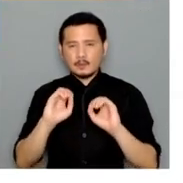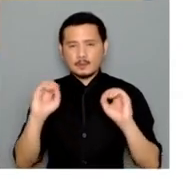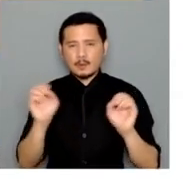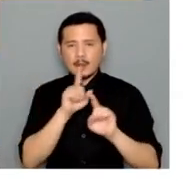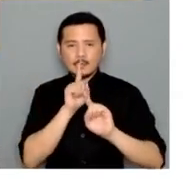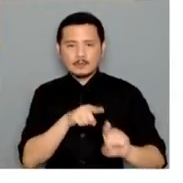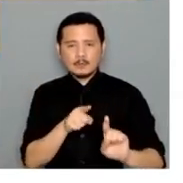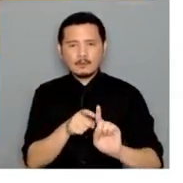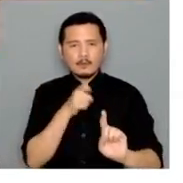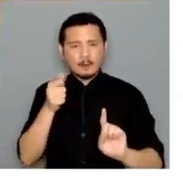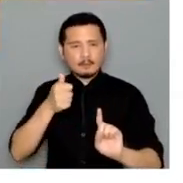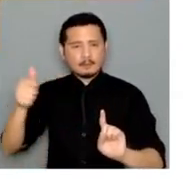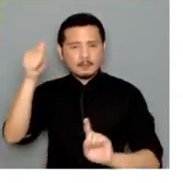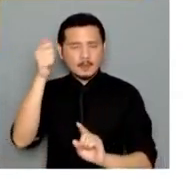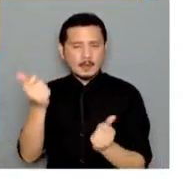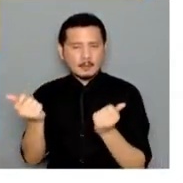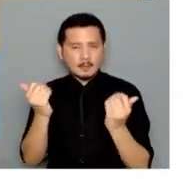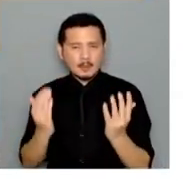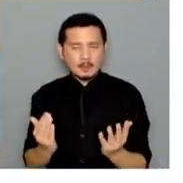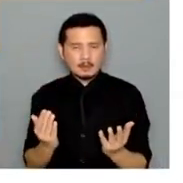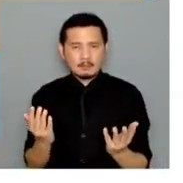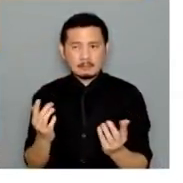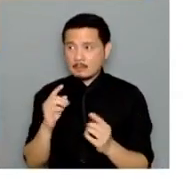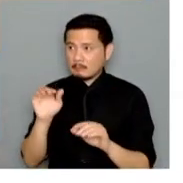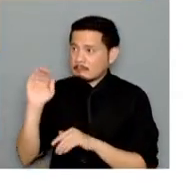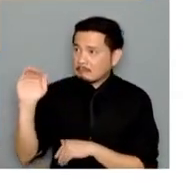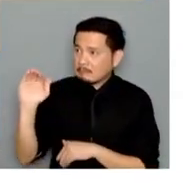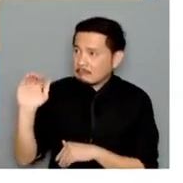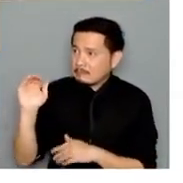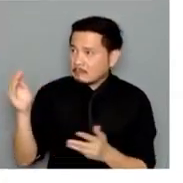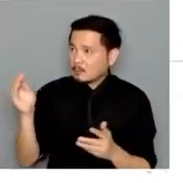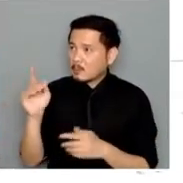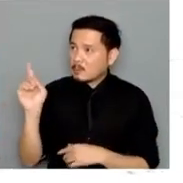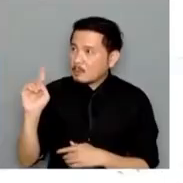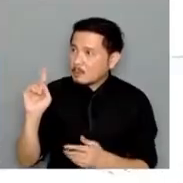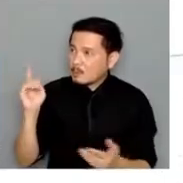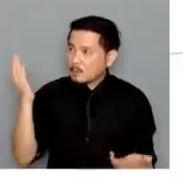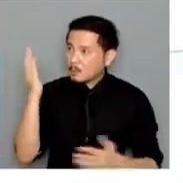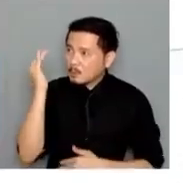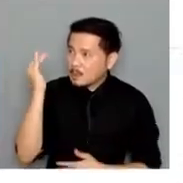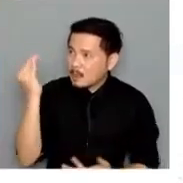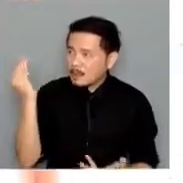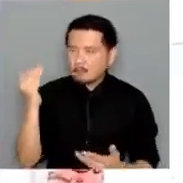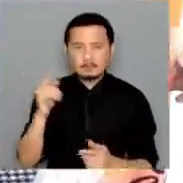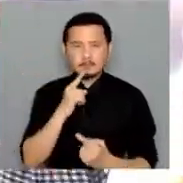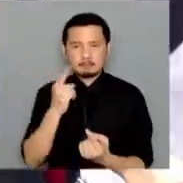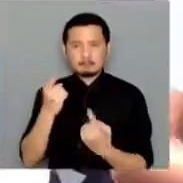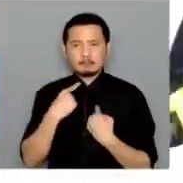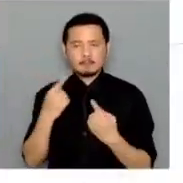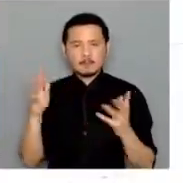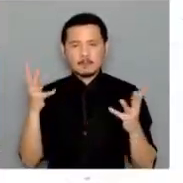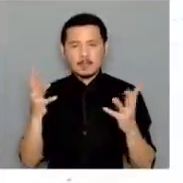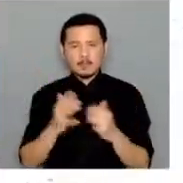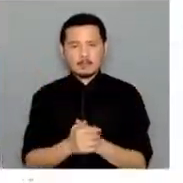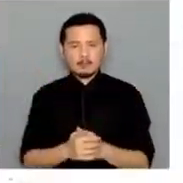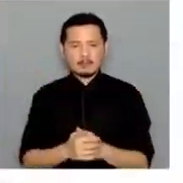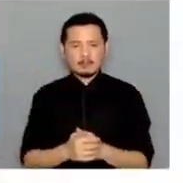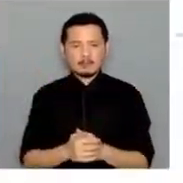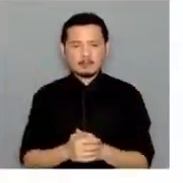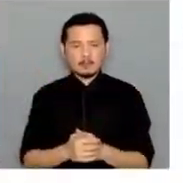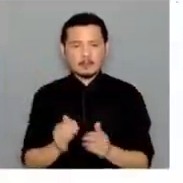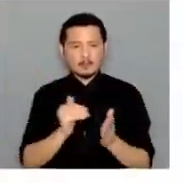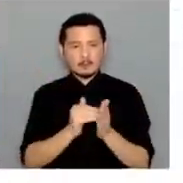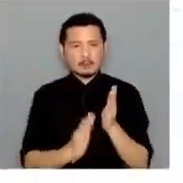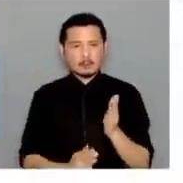administration why the classrooms are still lacking, why a lot of students really had to endure